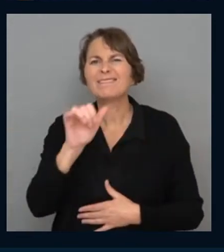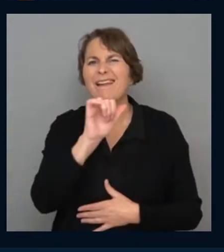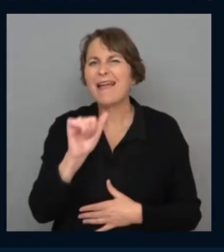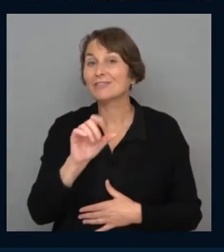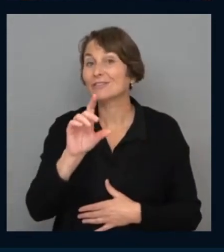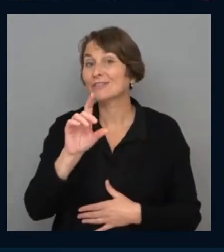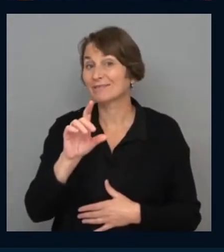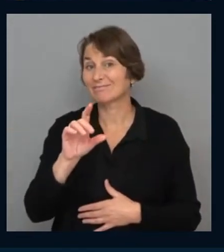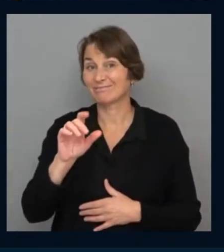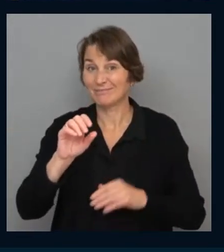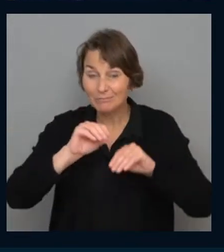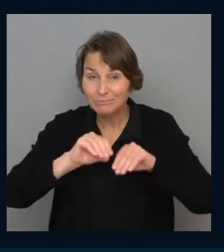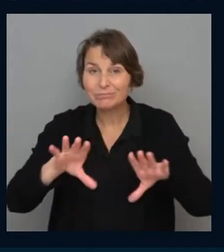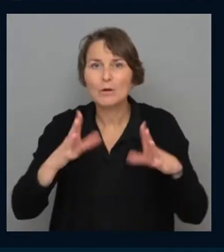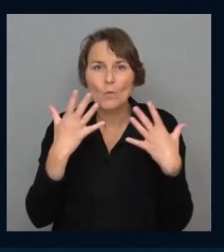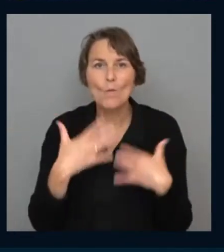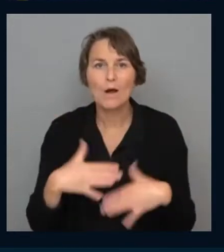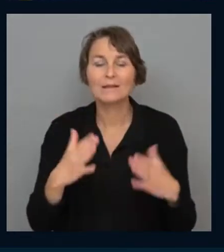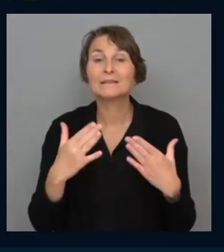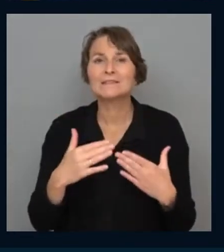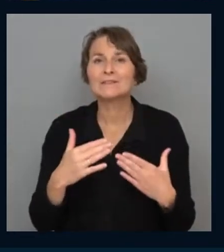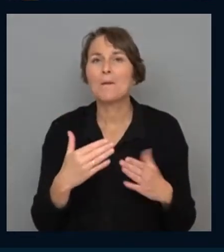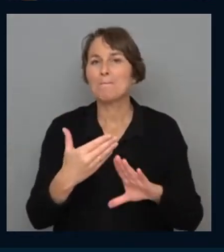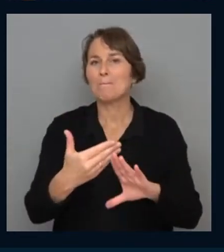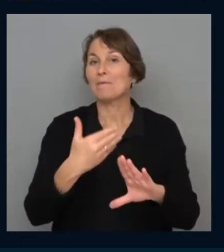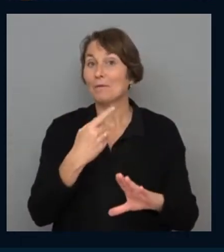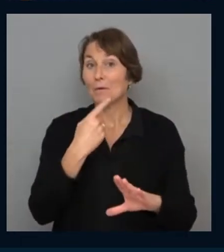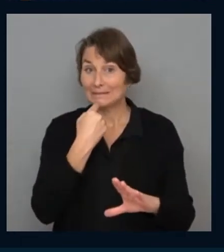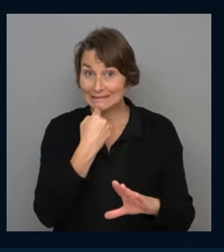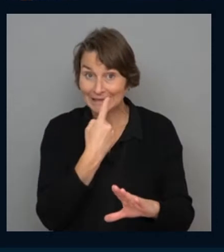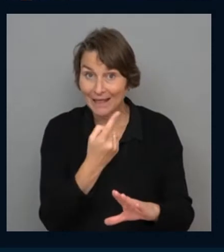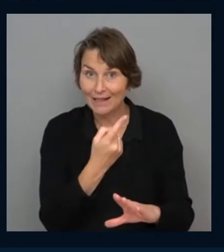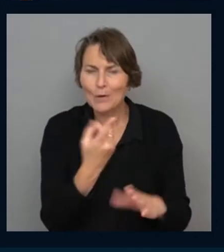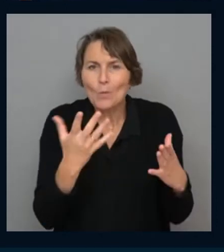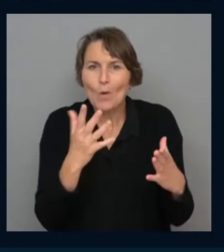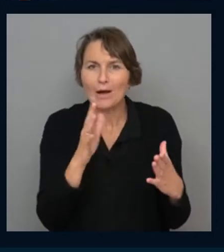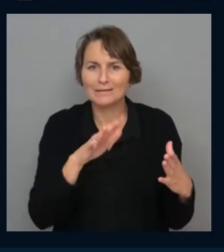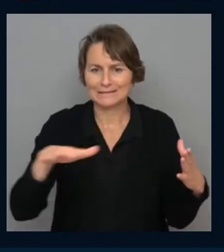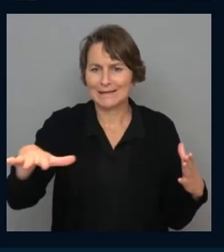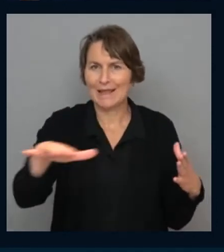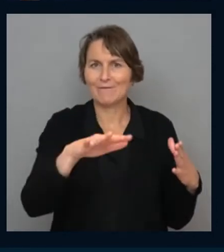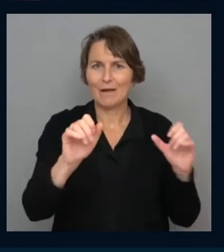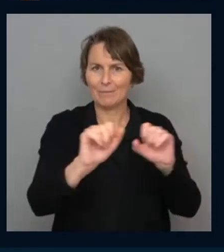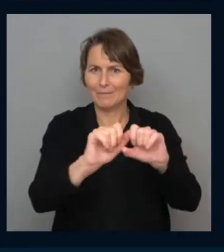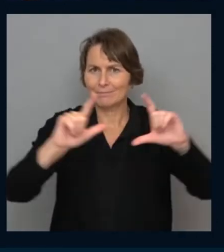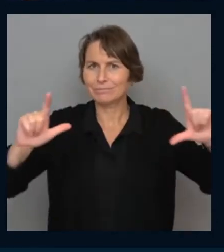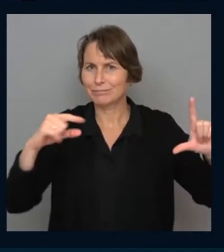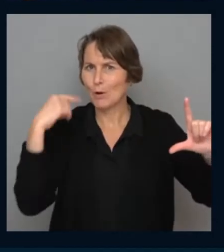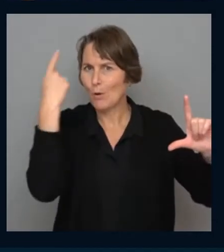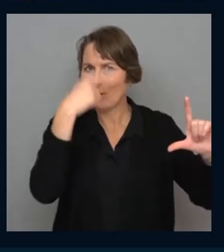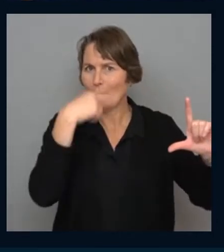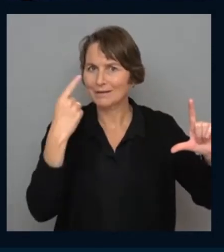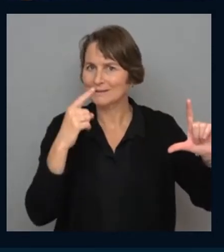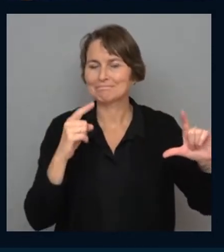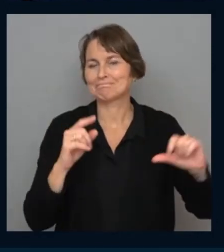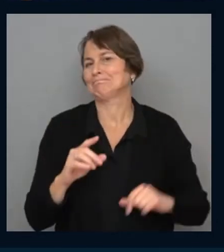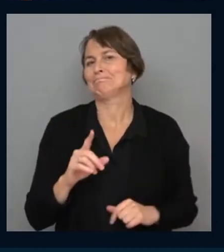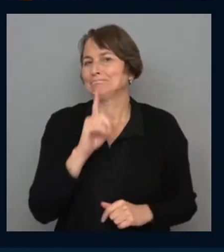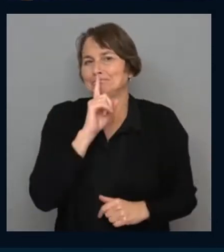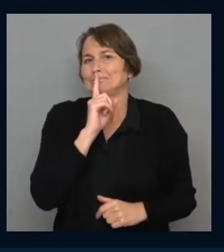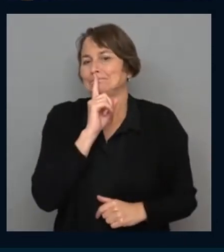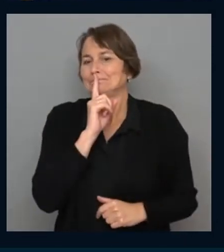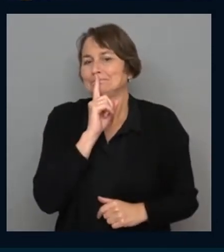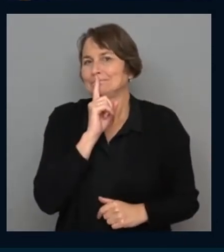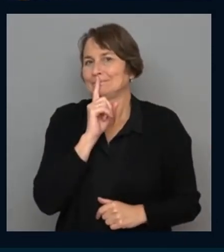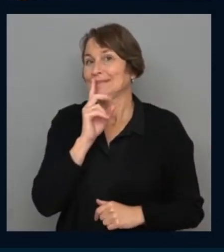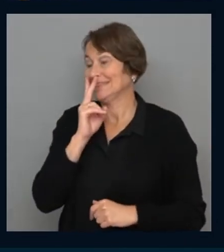tell you guys is what the environment's going to look like. So if I go into my Azure Portal here, everything that we're deploying for Tailwind